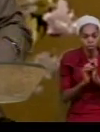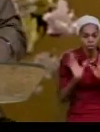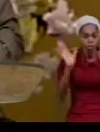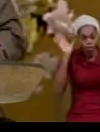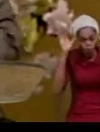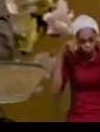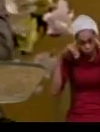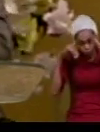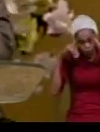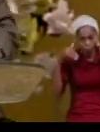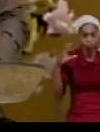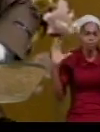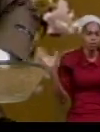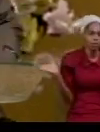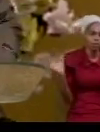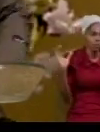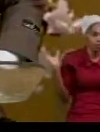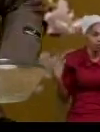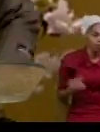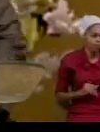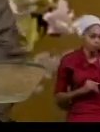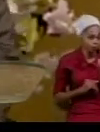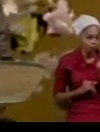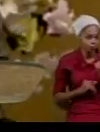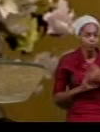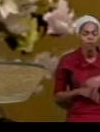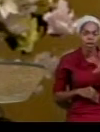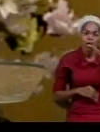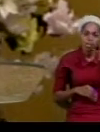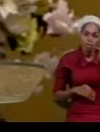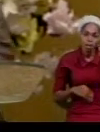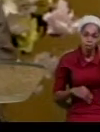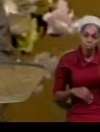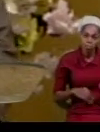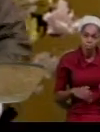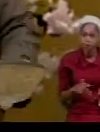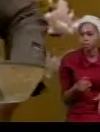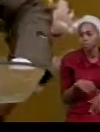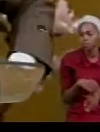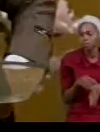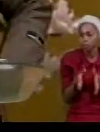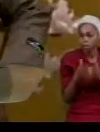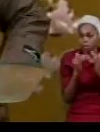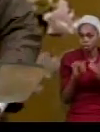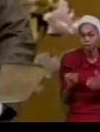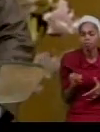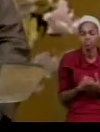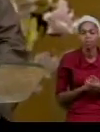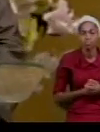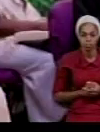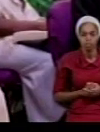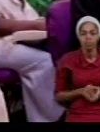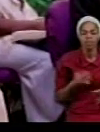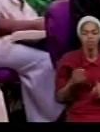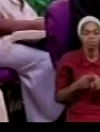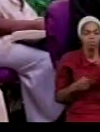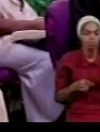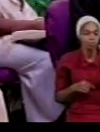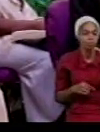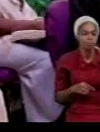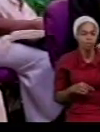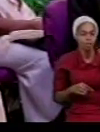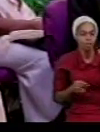Good morning, sir. So my question takes on, I take my question on Acts of Apostles chapter 10,